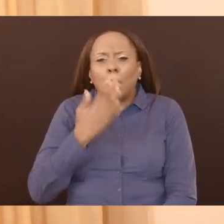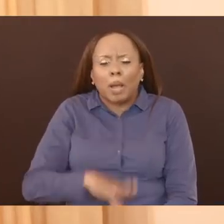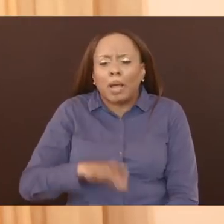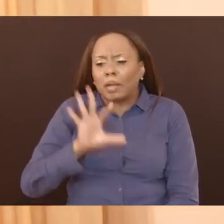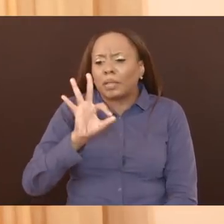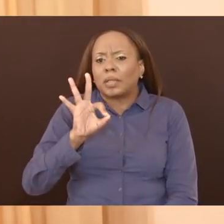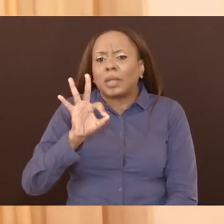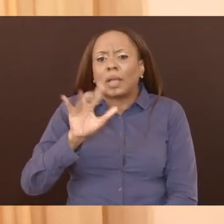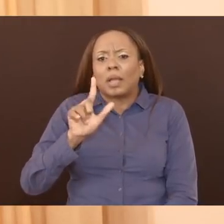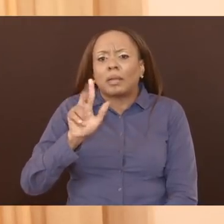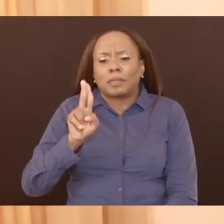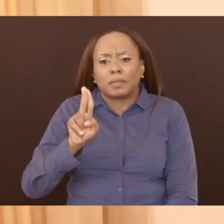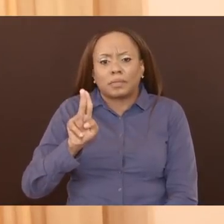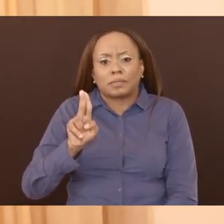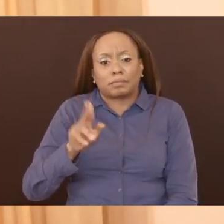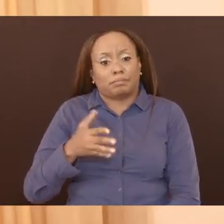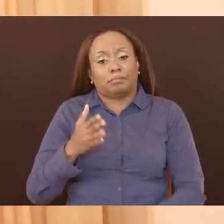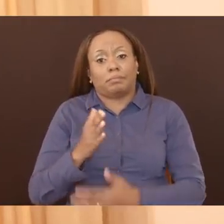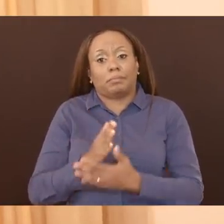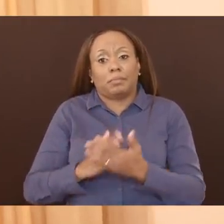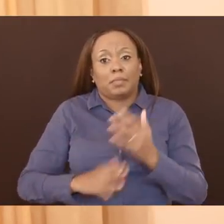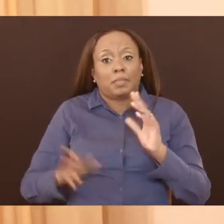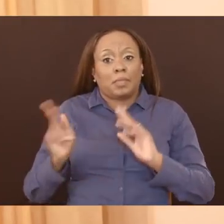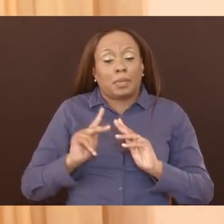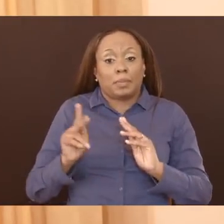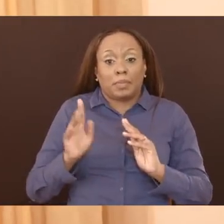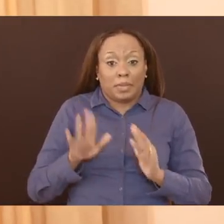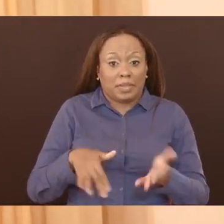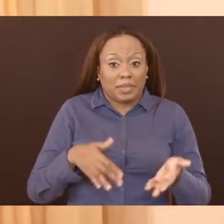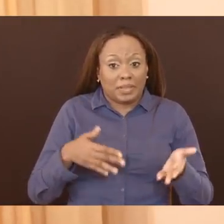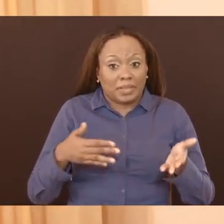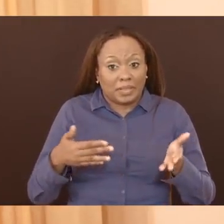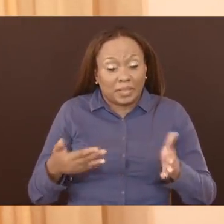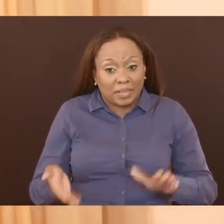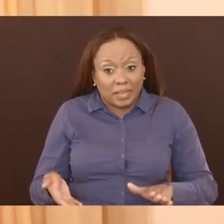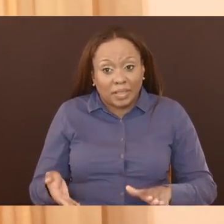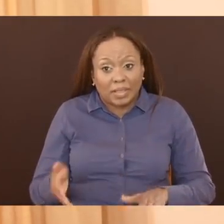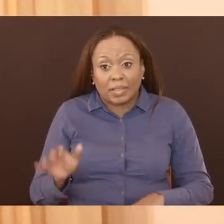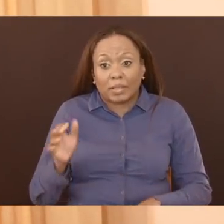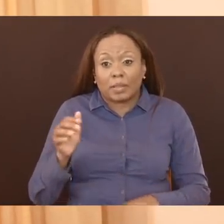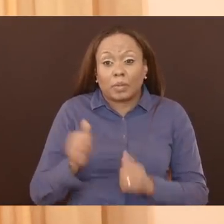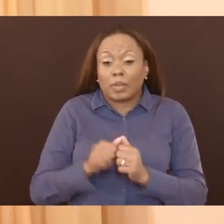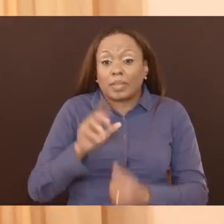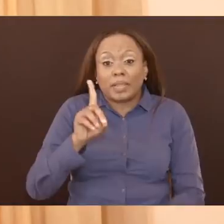And yes, do some people regrettably pass from this earth in the instance of dengue